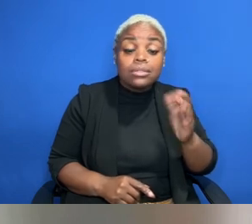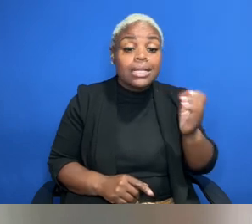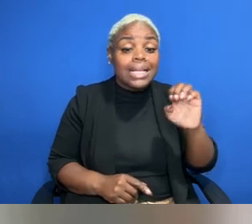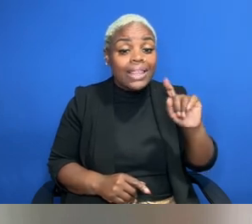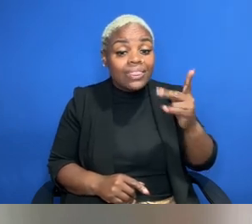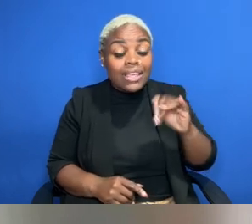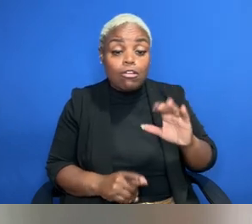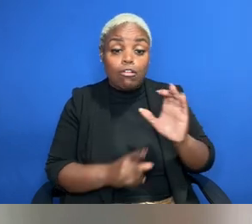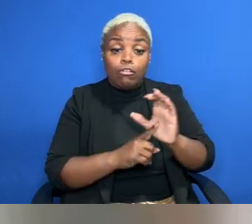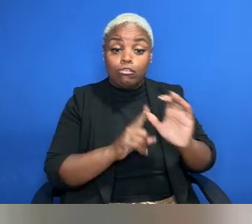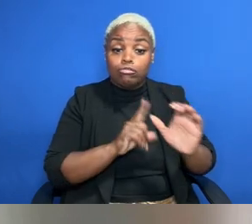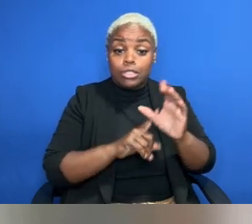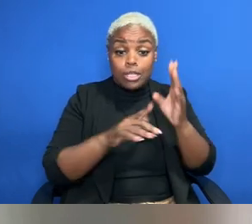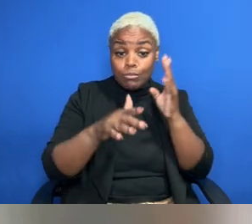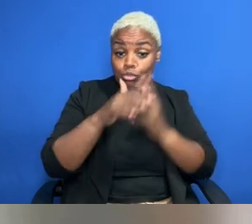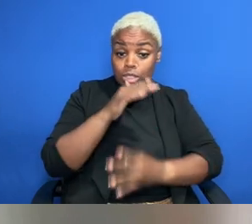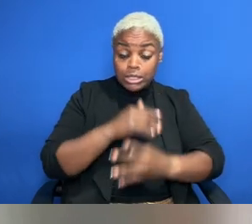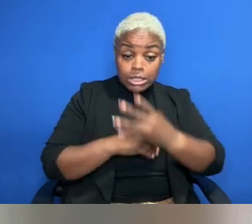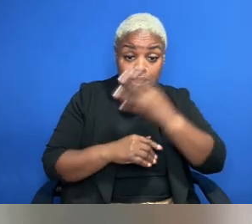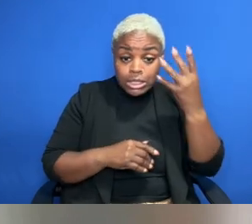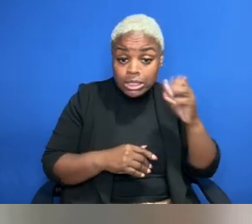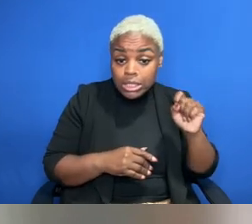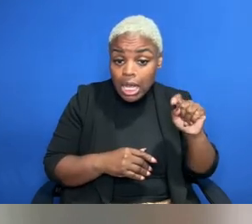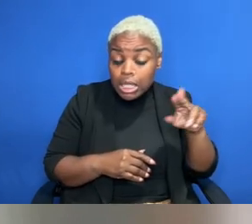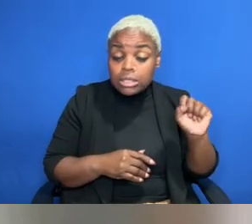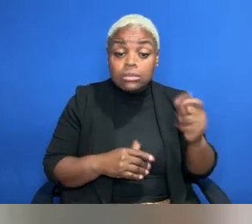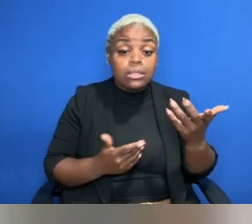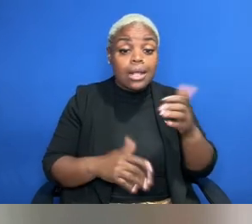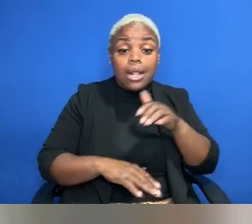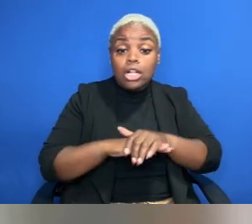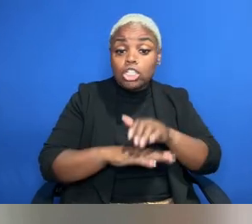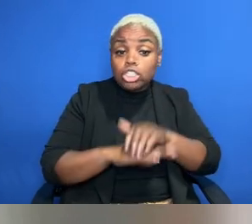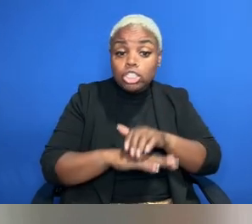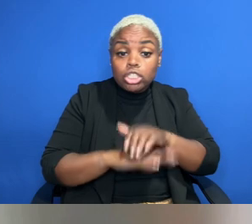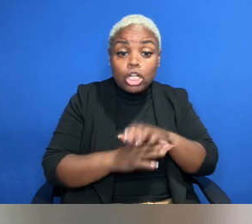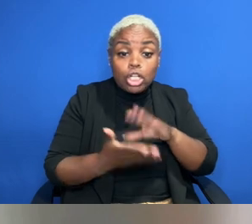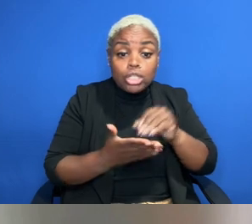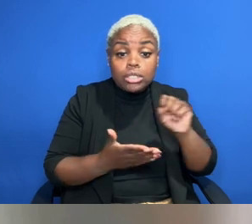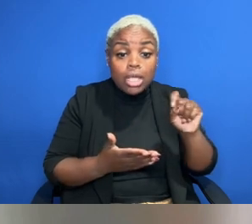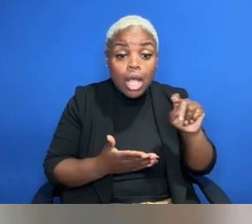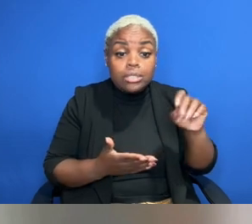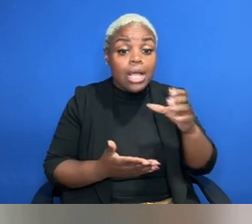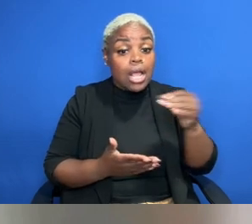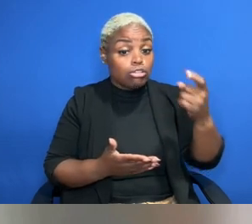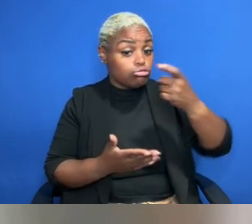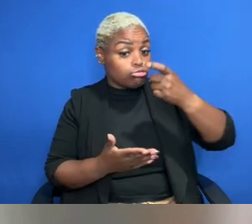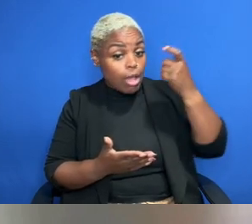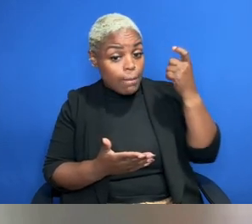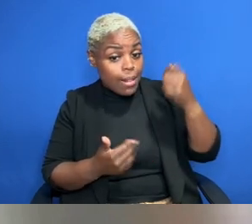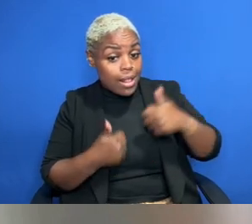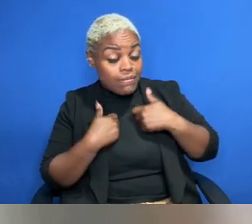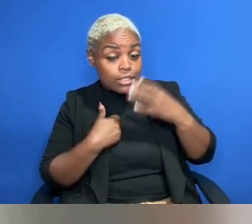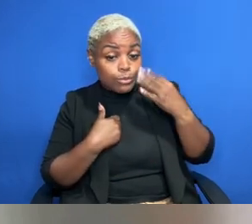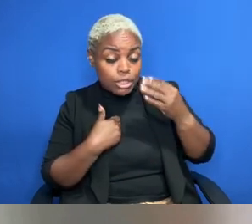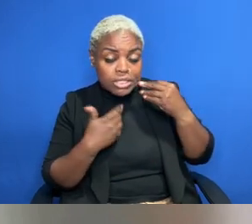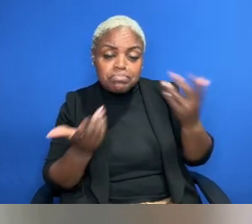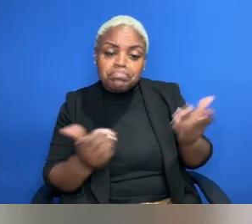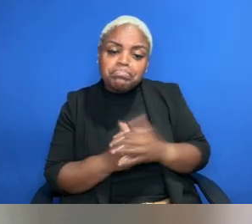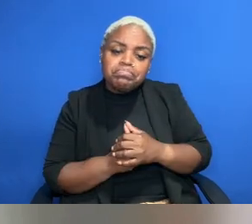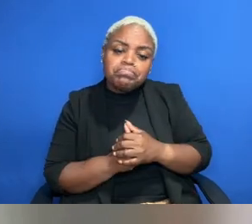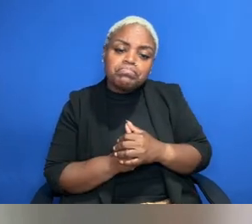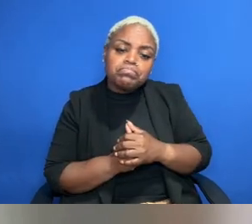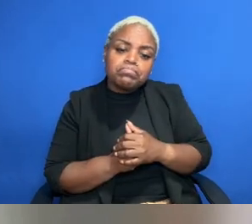their race, ethnicity and culture, immigration status, English learner status, and/or traumatic